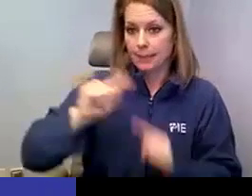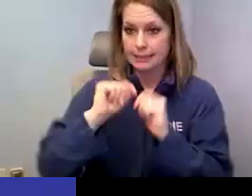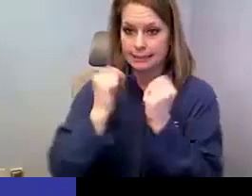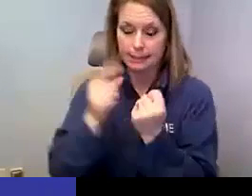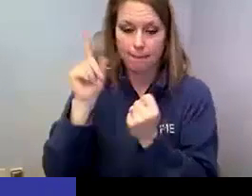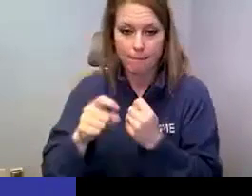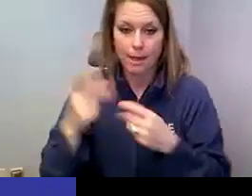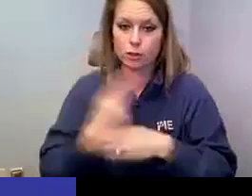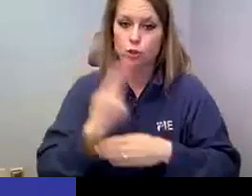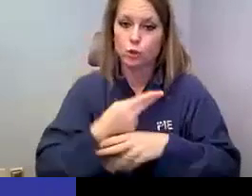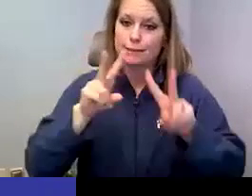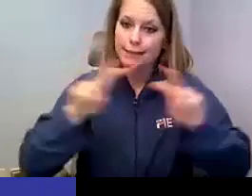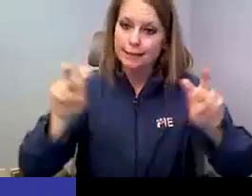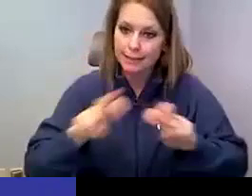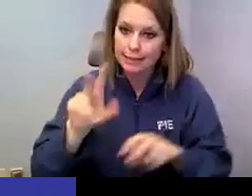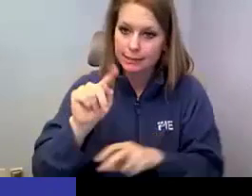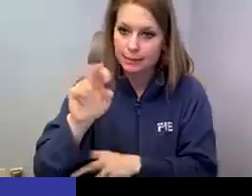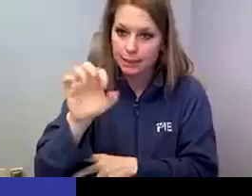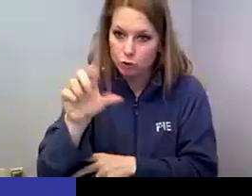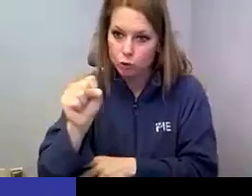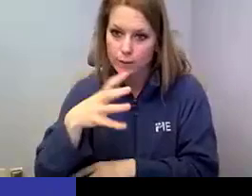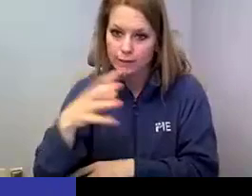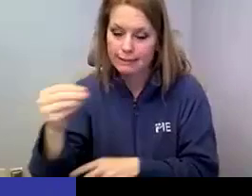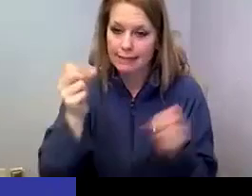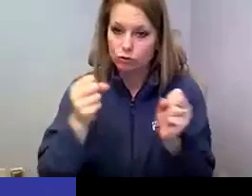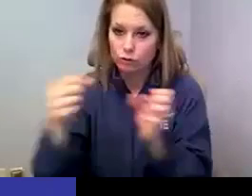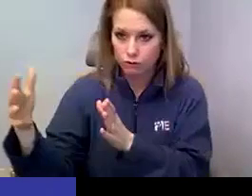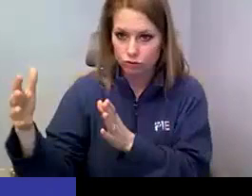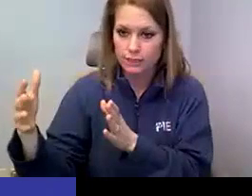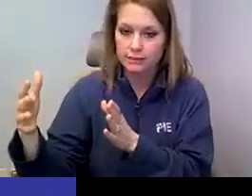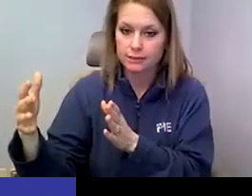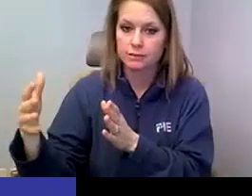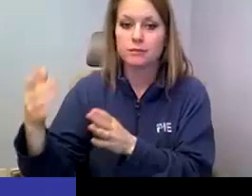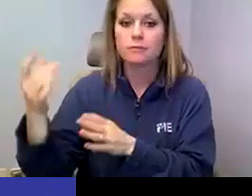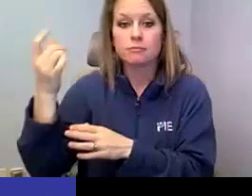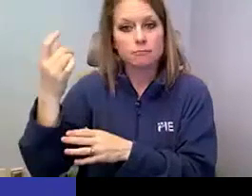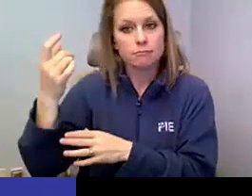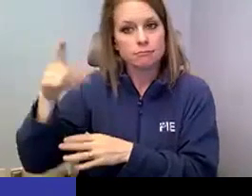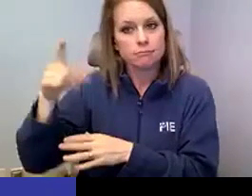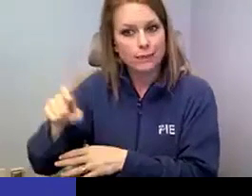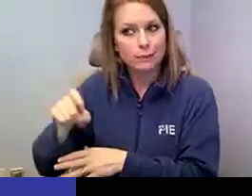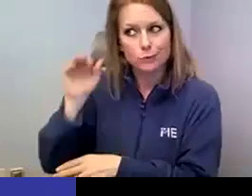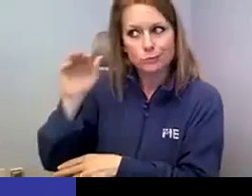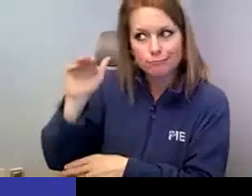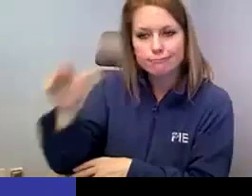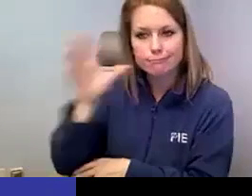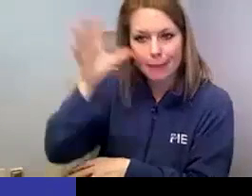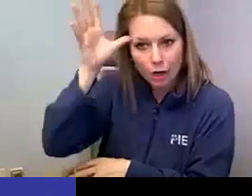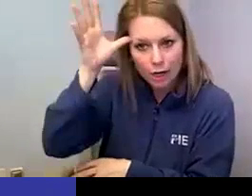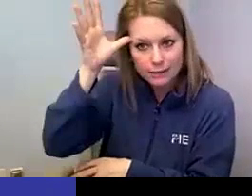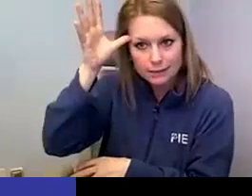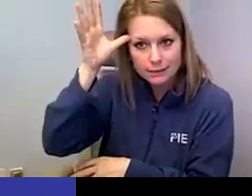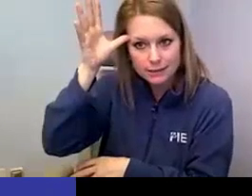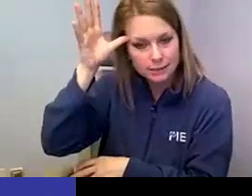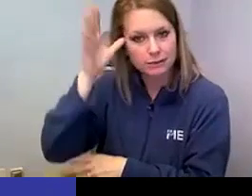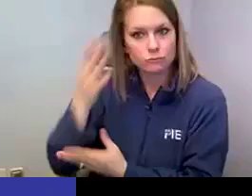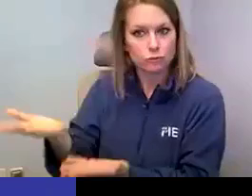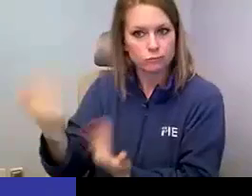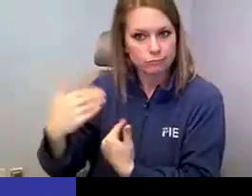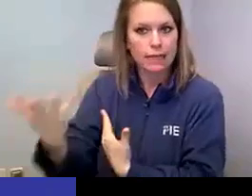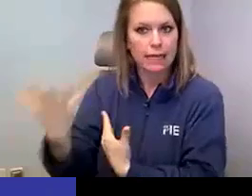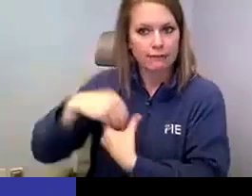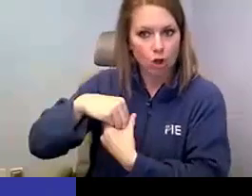as well as information provided by the parents to determine whether the child is a child with a disability and